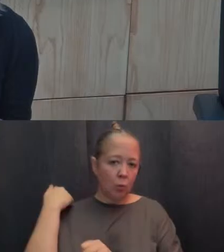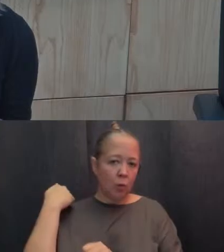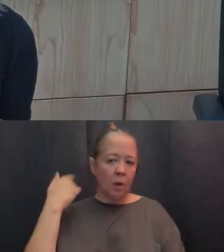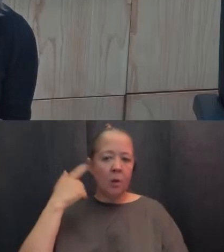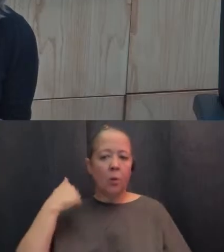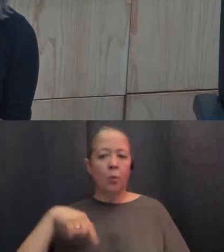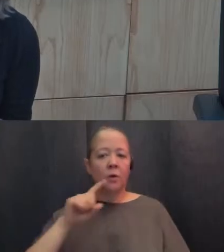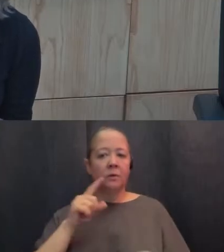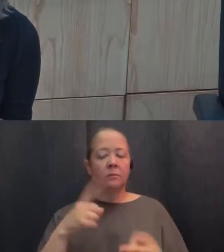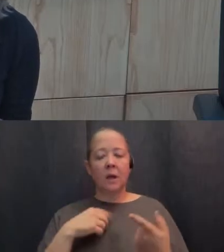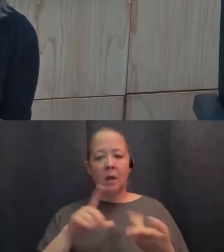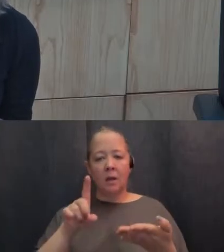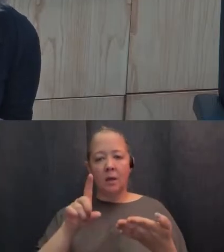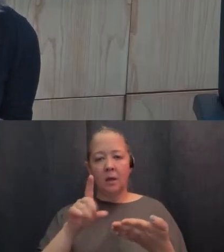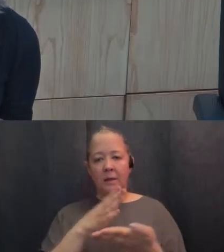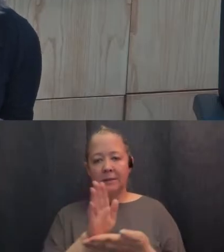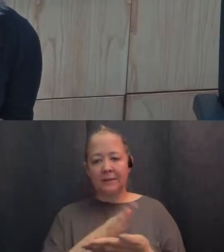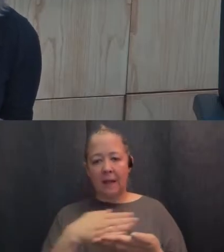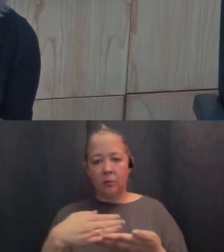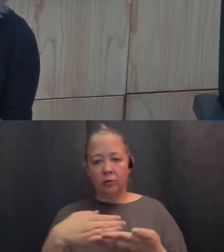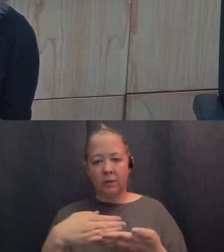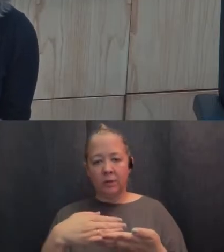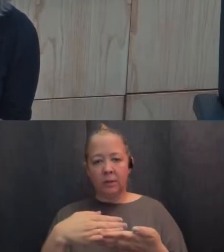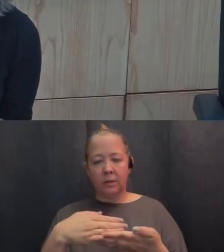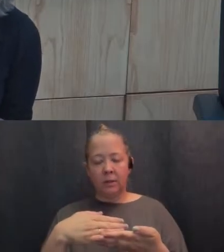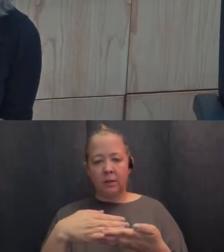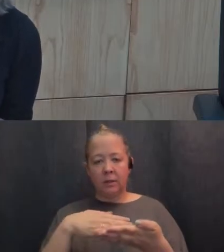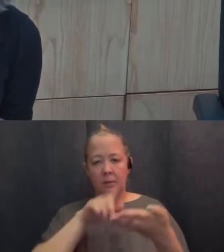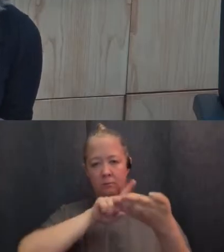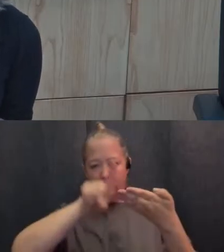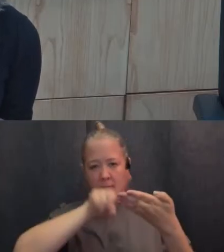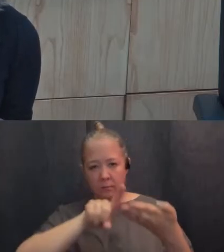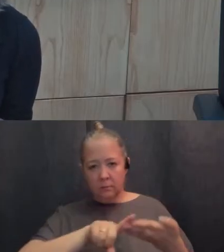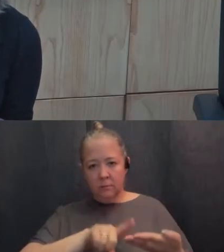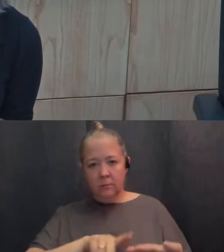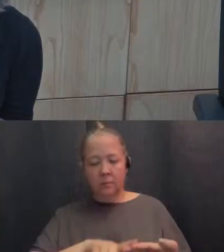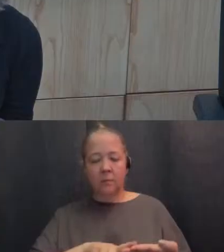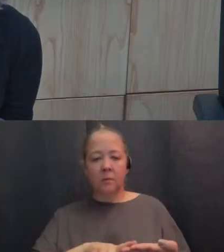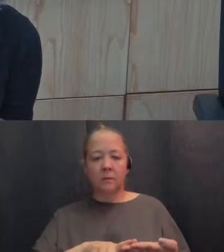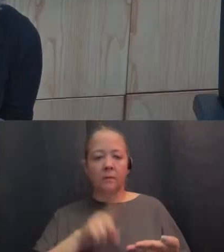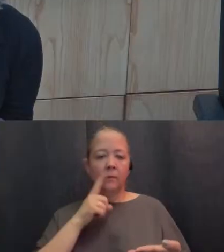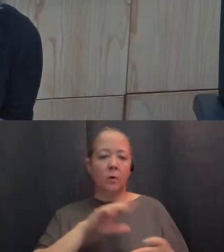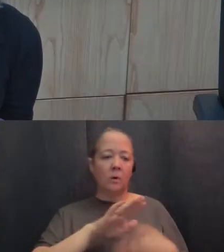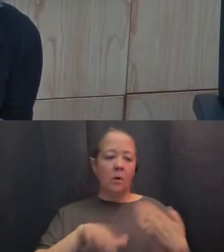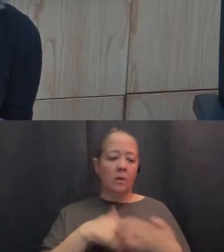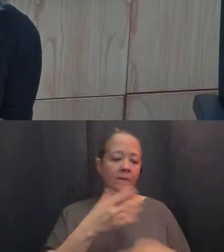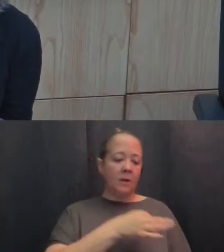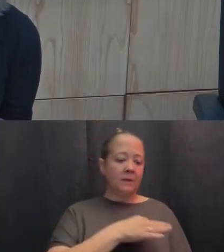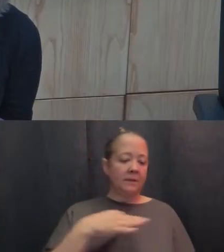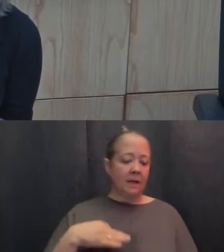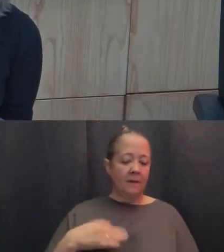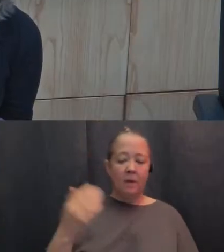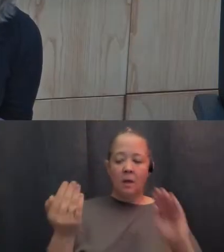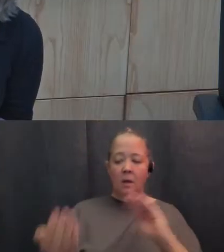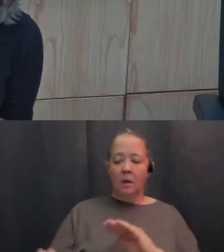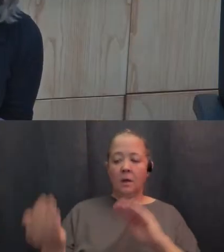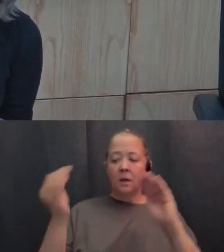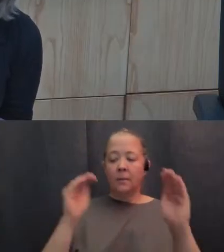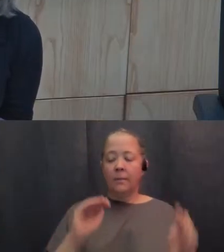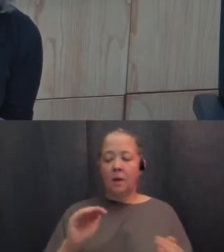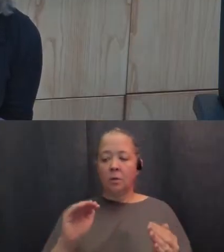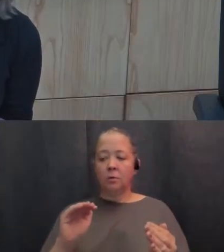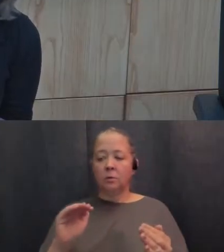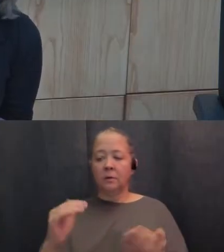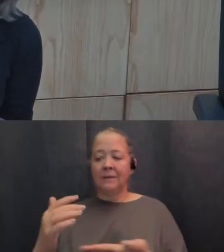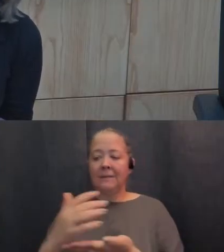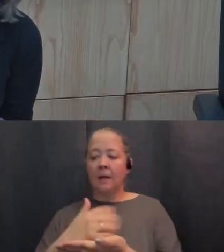of the salaries for our staff, compared it to salaries for similar positions in the area, in